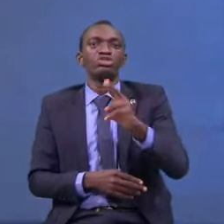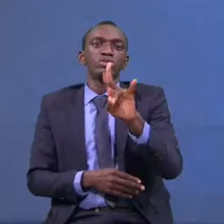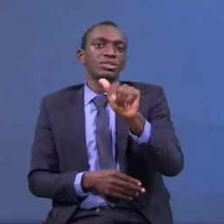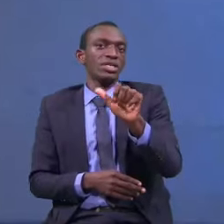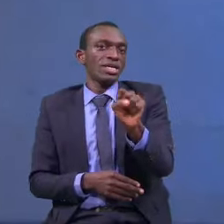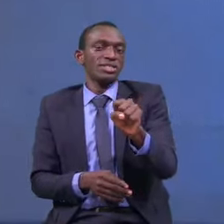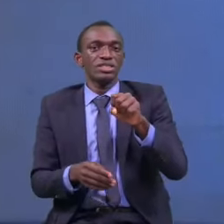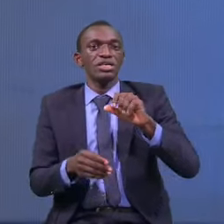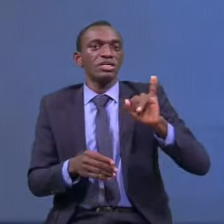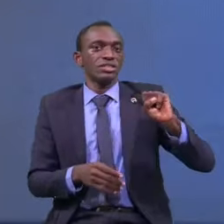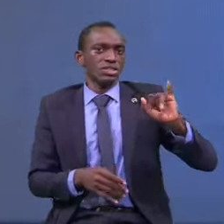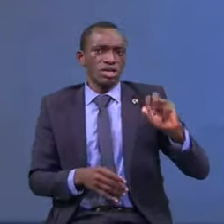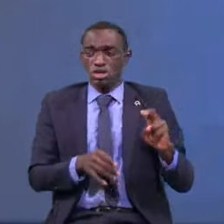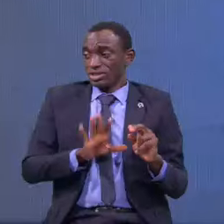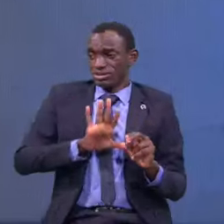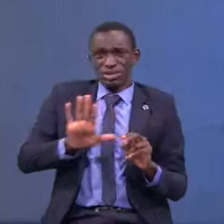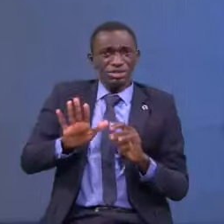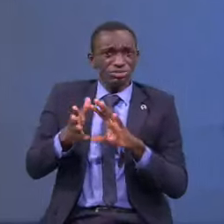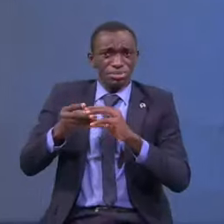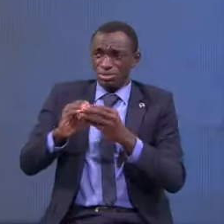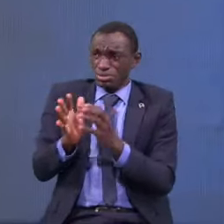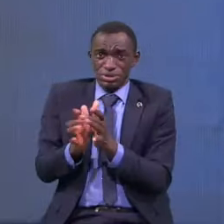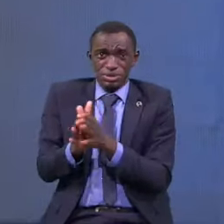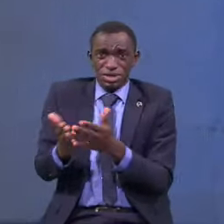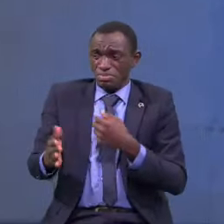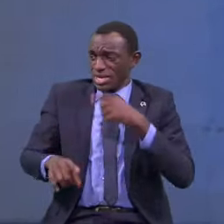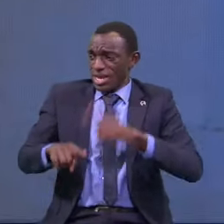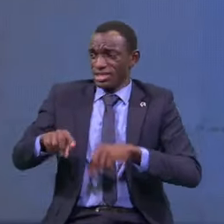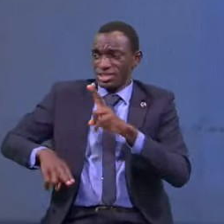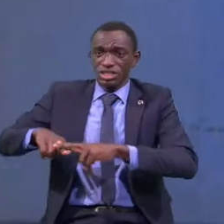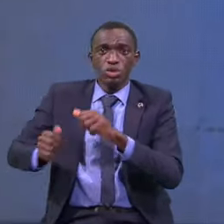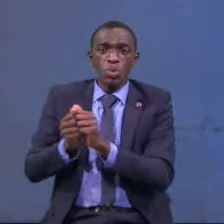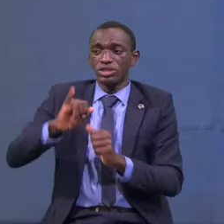and sit beside Judas and identify with him.